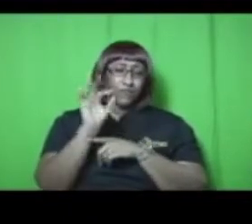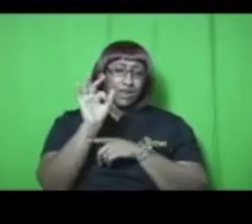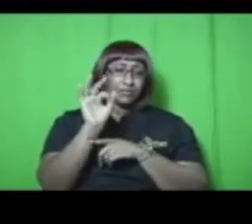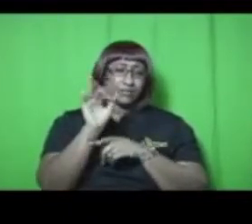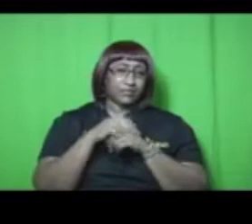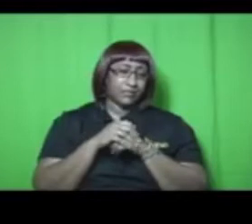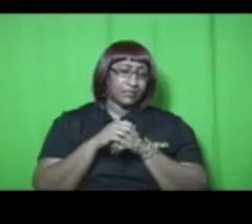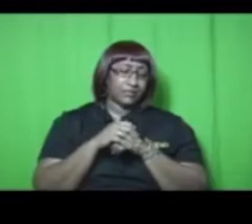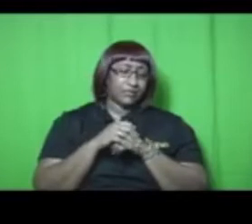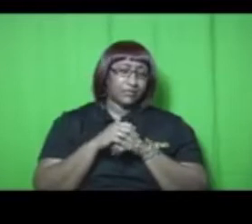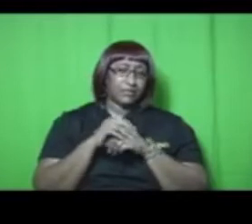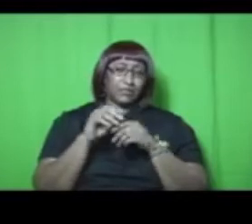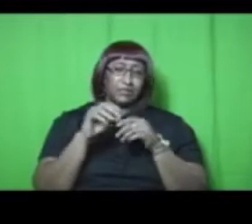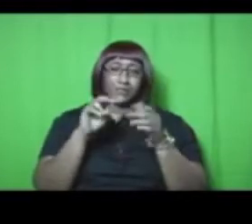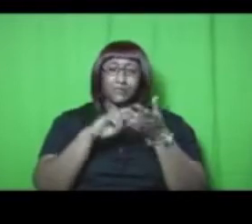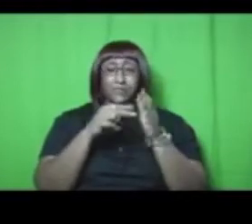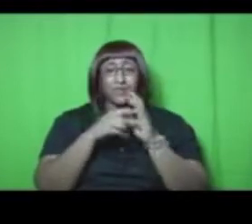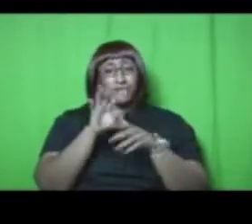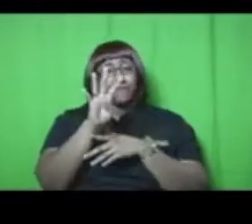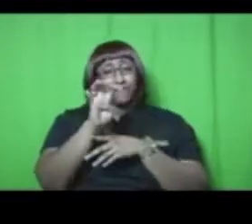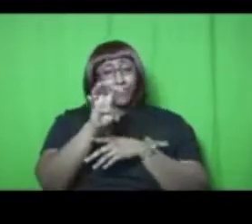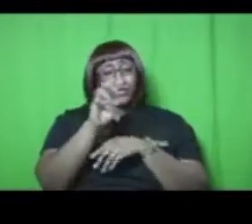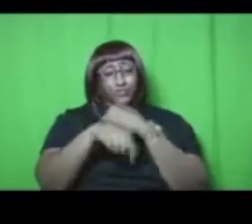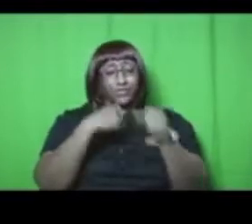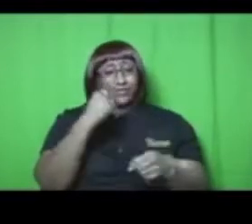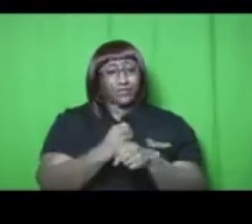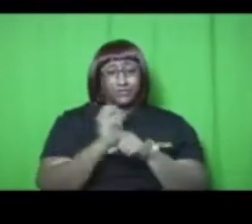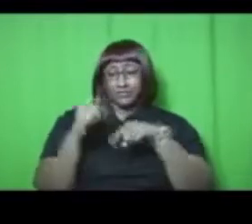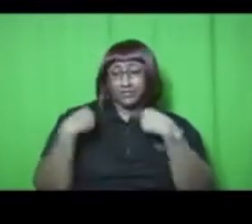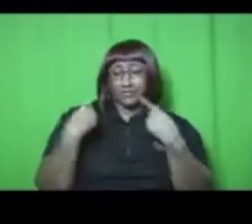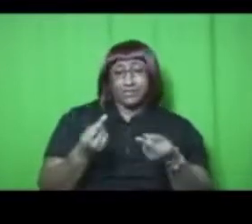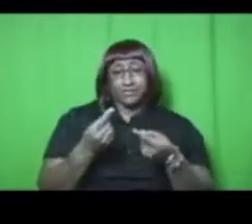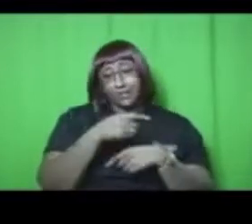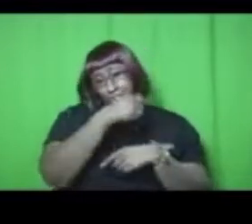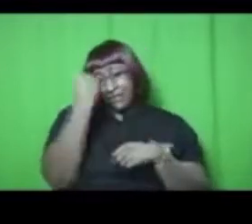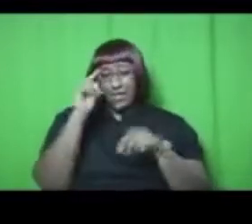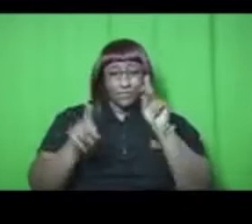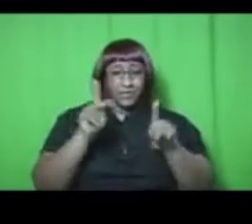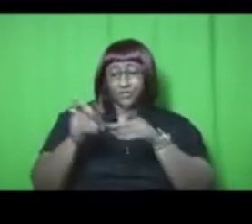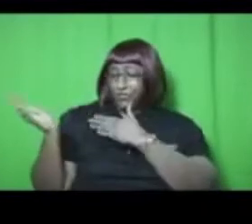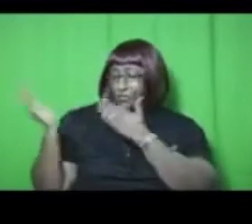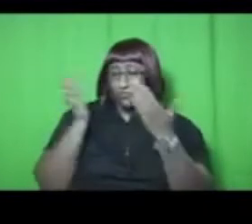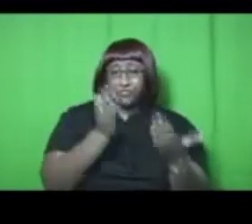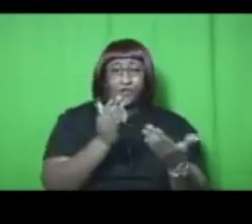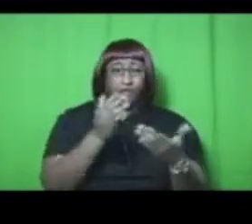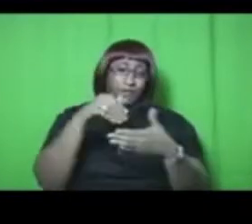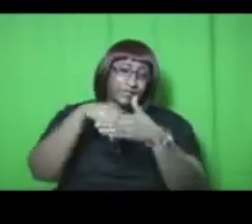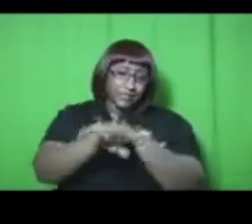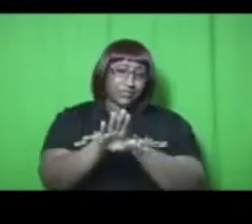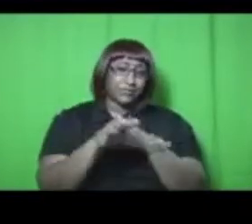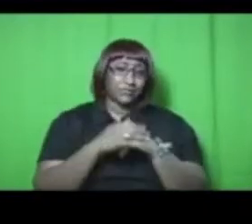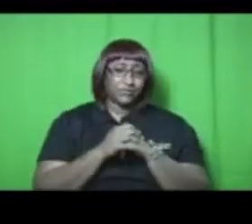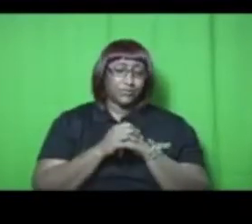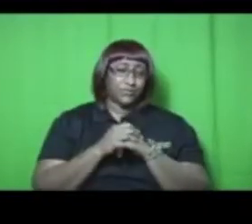2019, marked 400 years since people of color were brought into